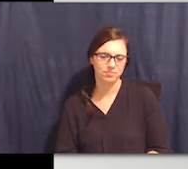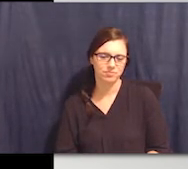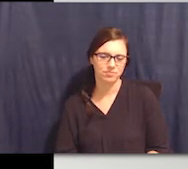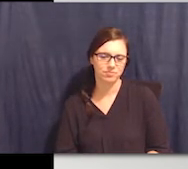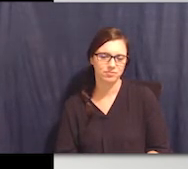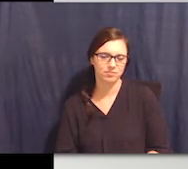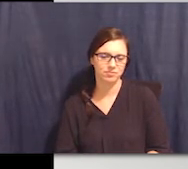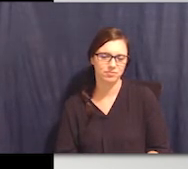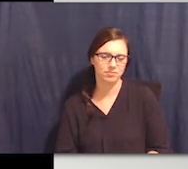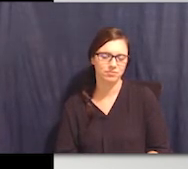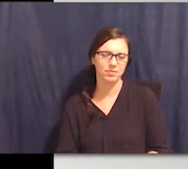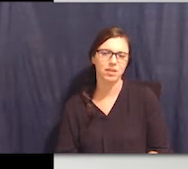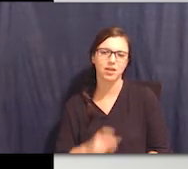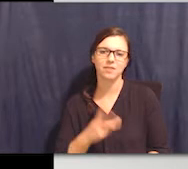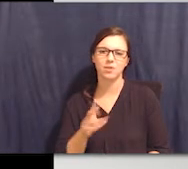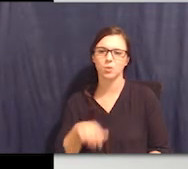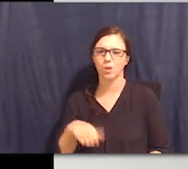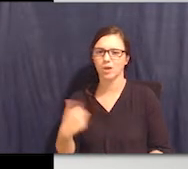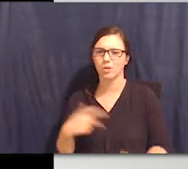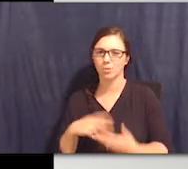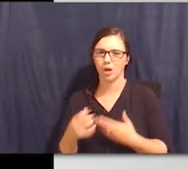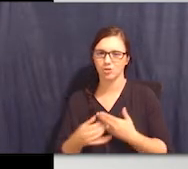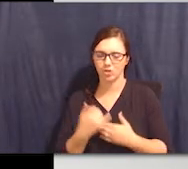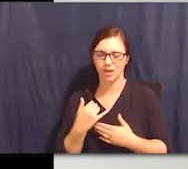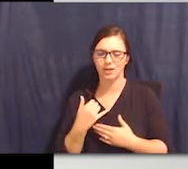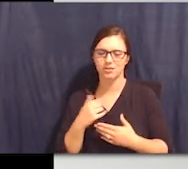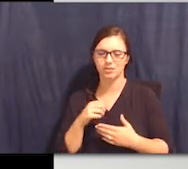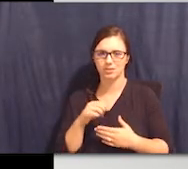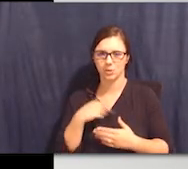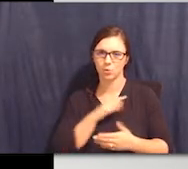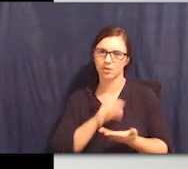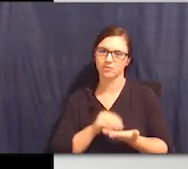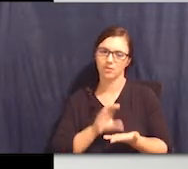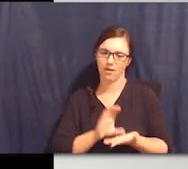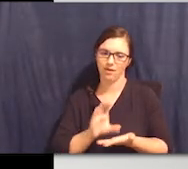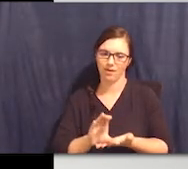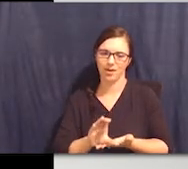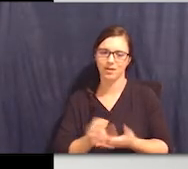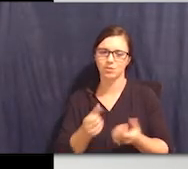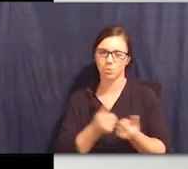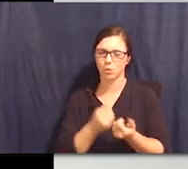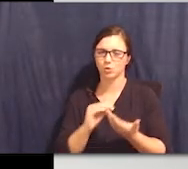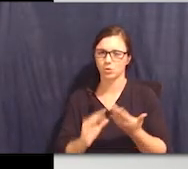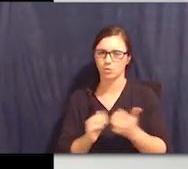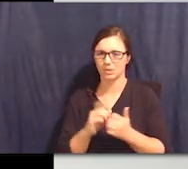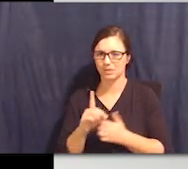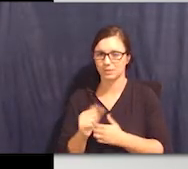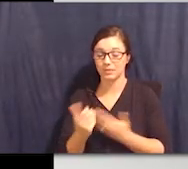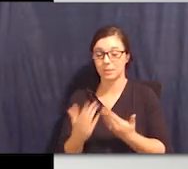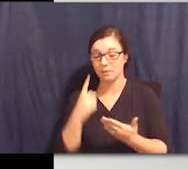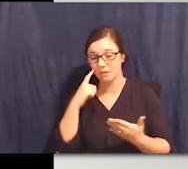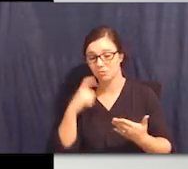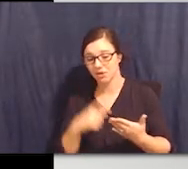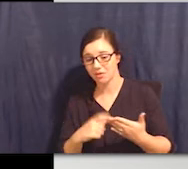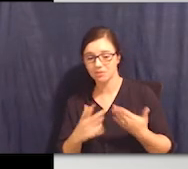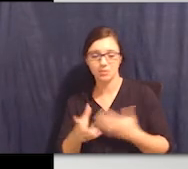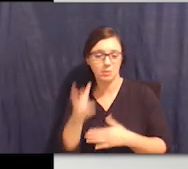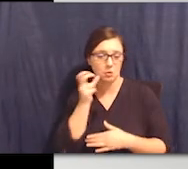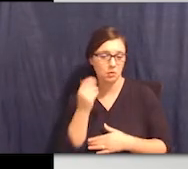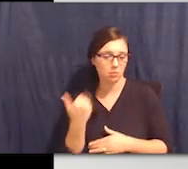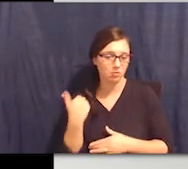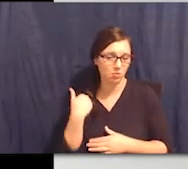Here are some other projects that the Bureau funds to support students with disabilities that I think you might know or might have heard